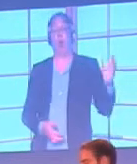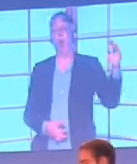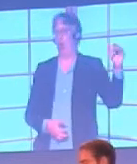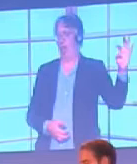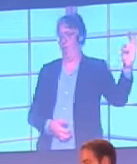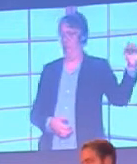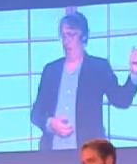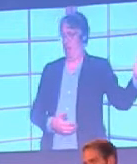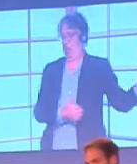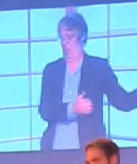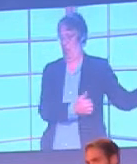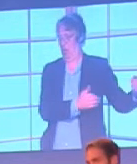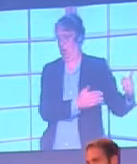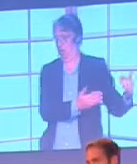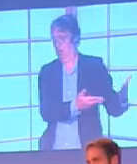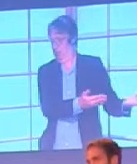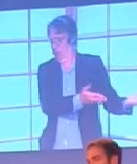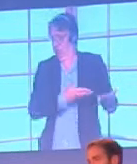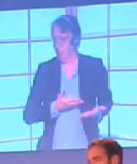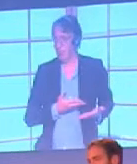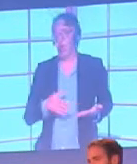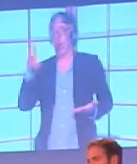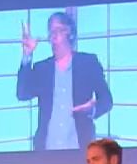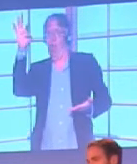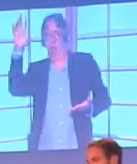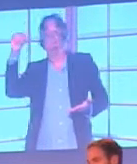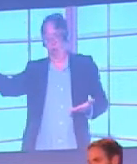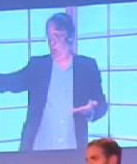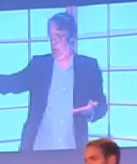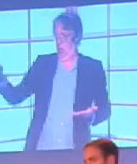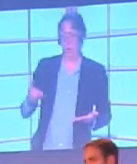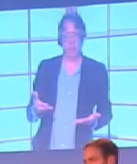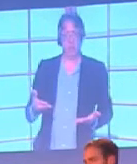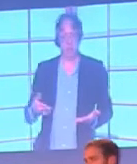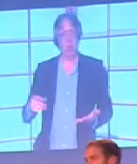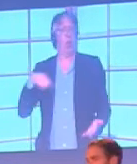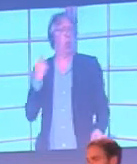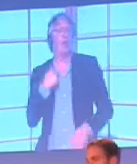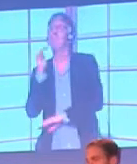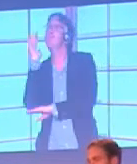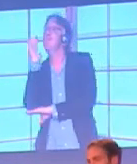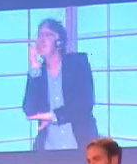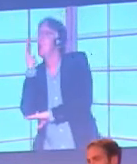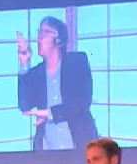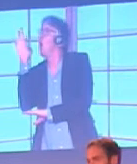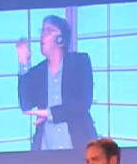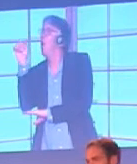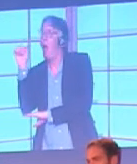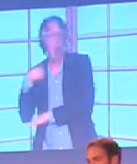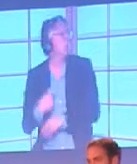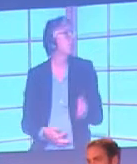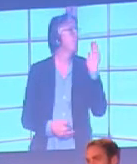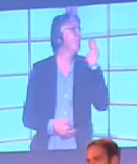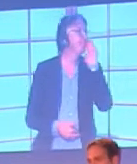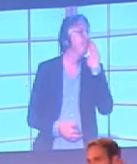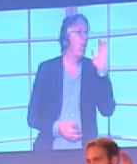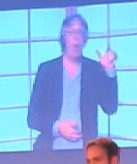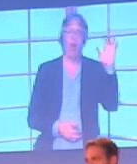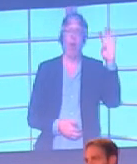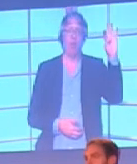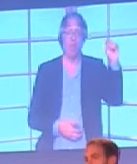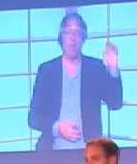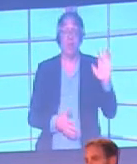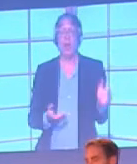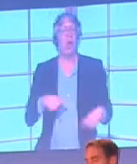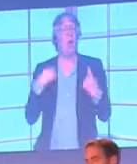minimum requirements, we push together and we listen to their expertise. So we do not position ourselves for whether fans should